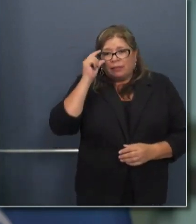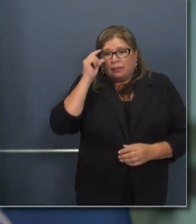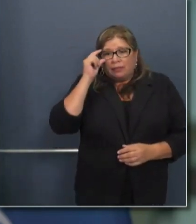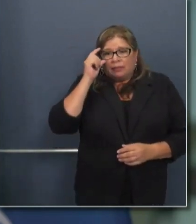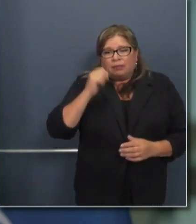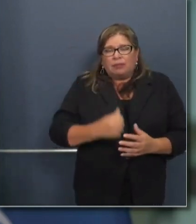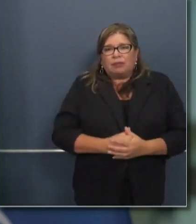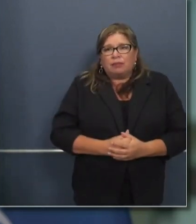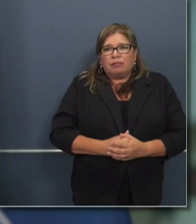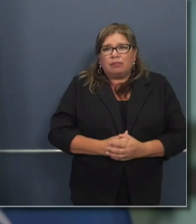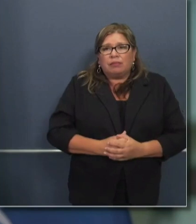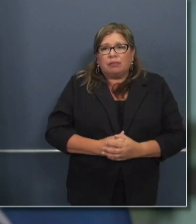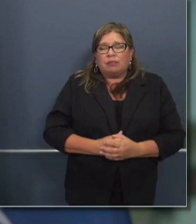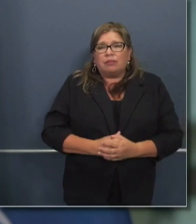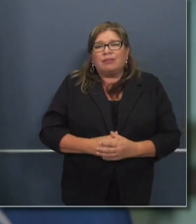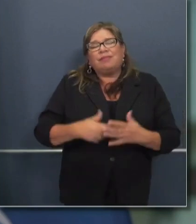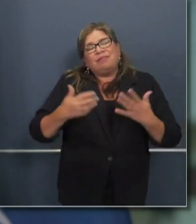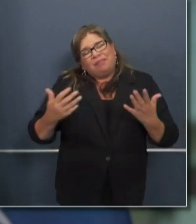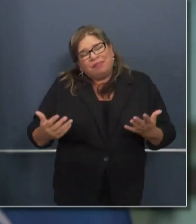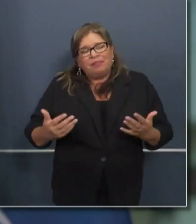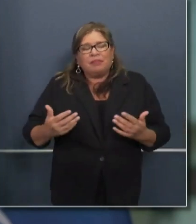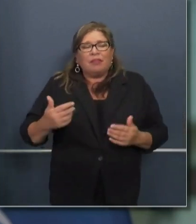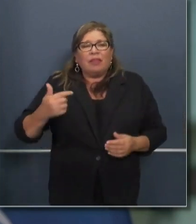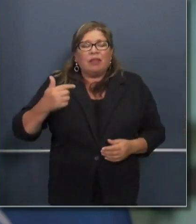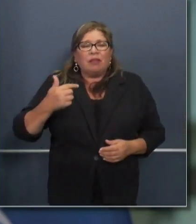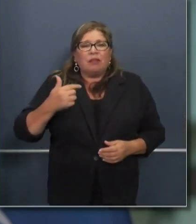objective minds. People come with their people